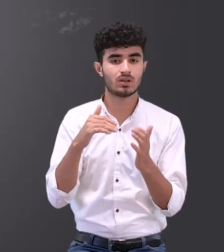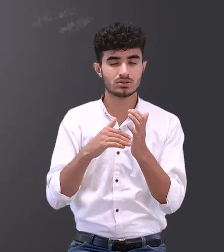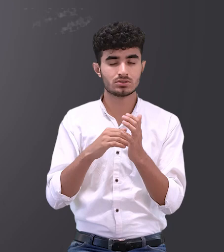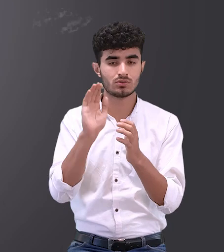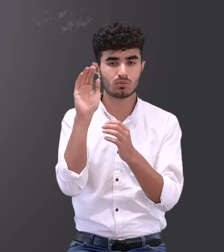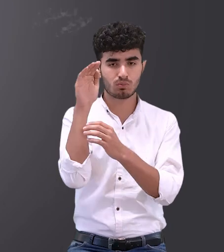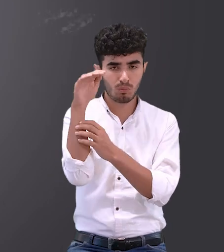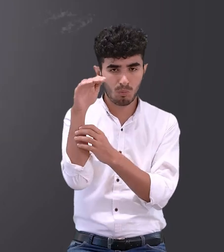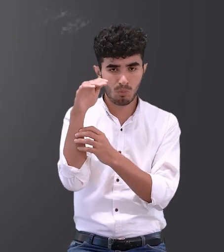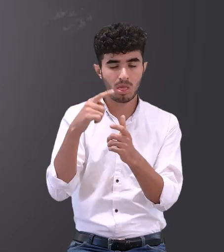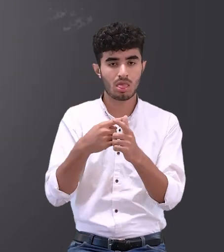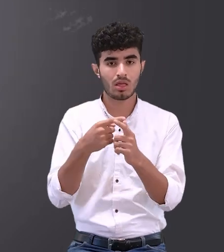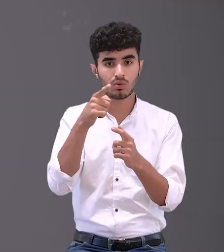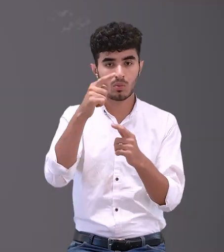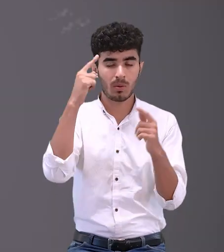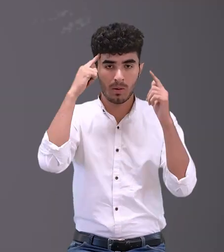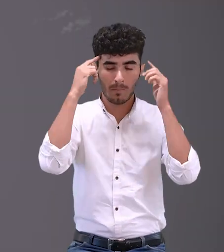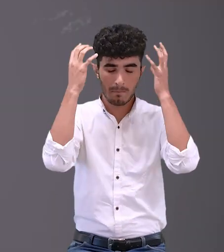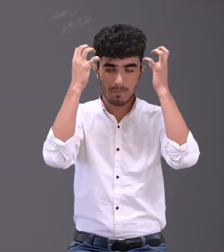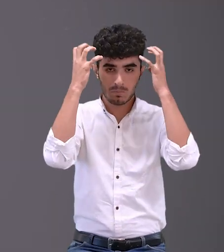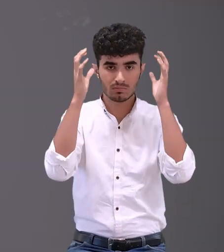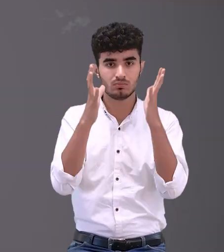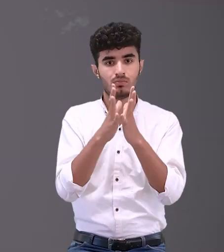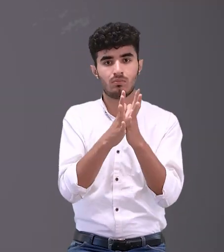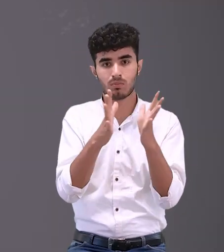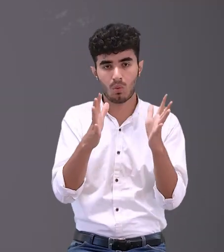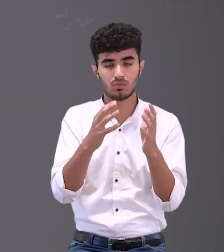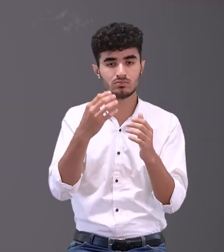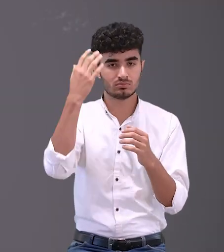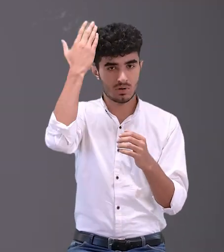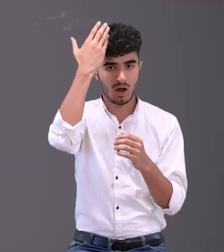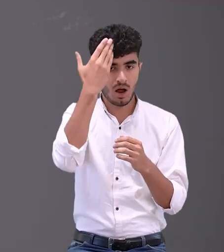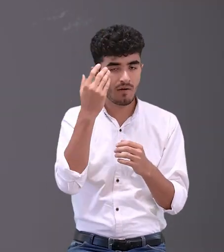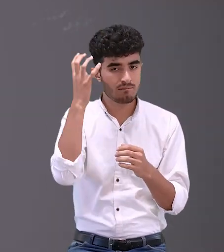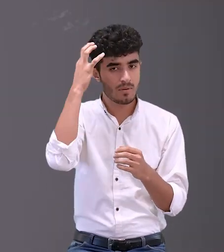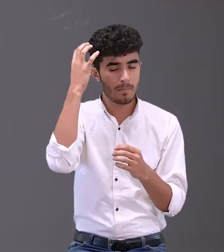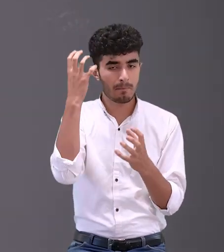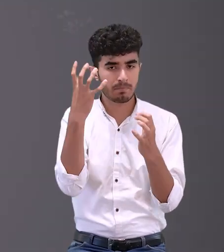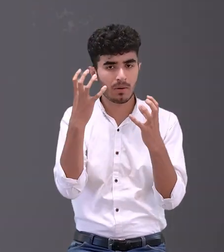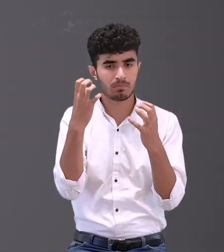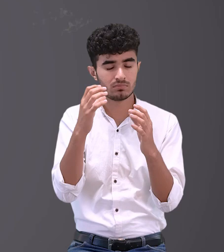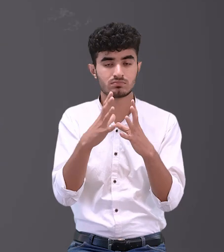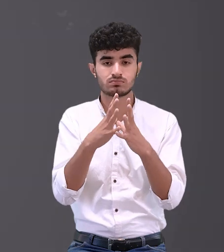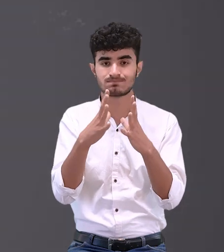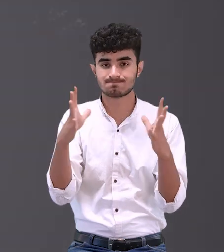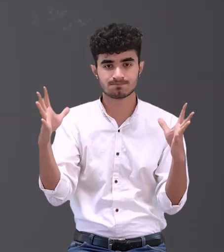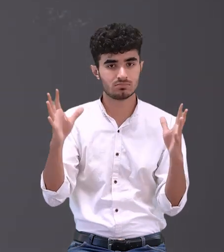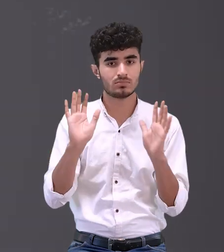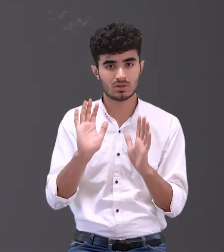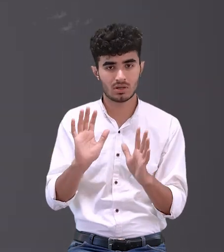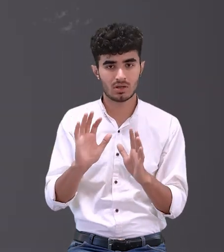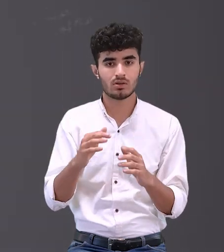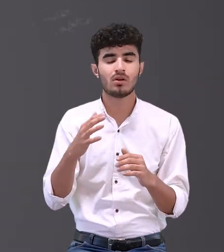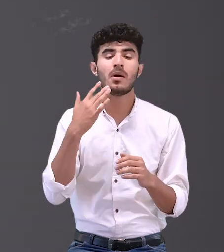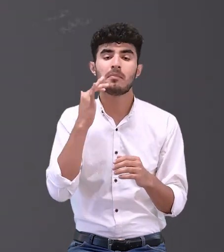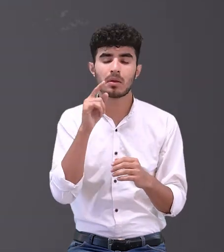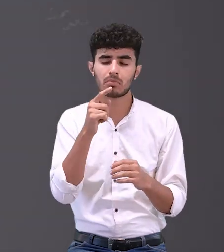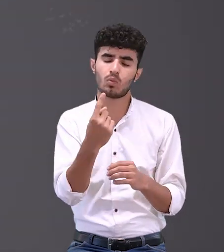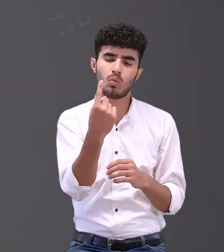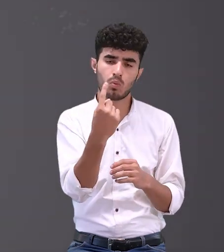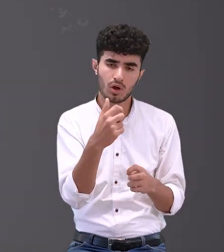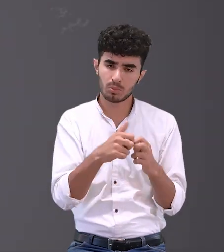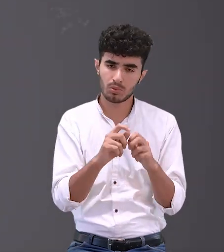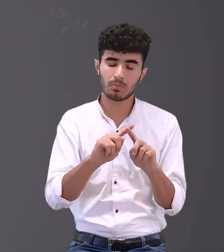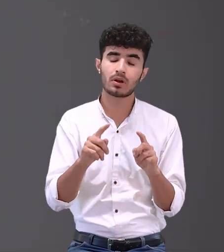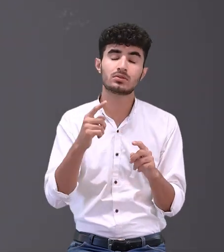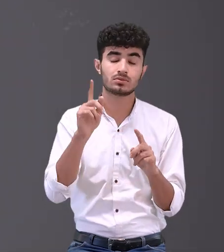get massive migraines. And even if this is not the reason of you getting migraines, this would be one of the very major reasons of